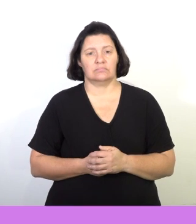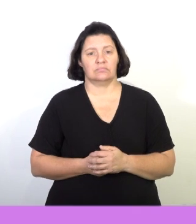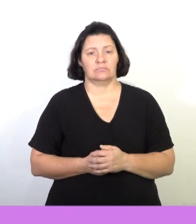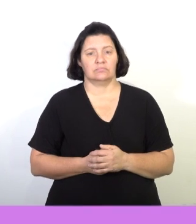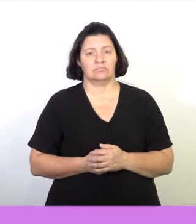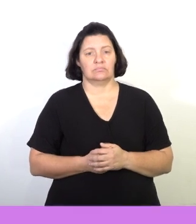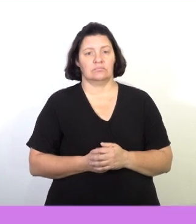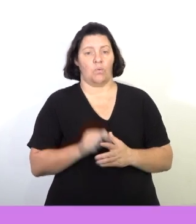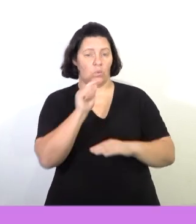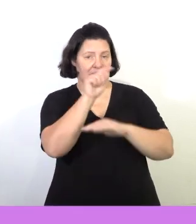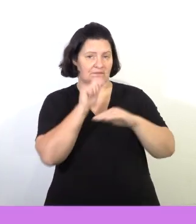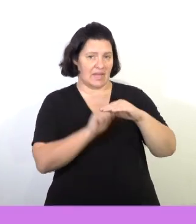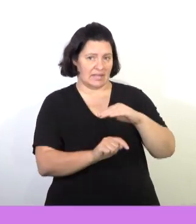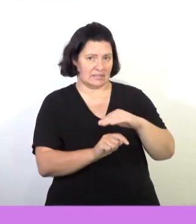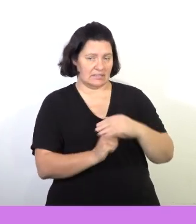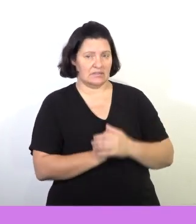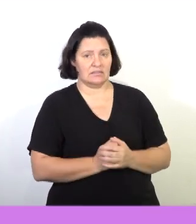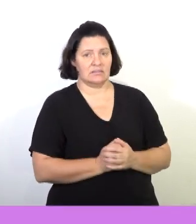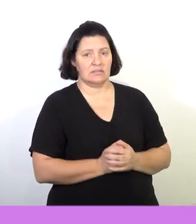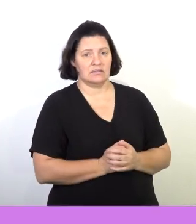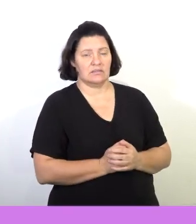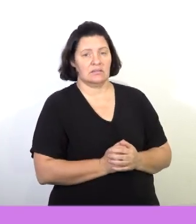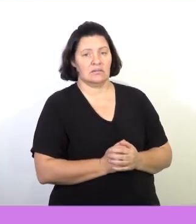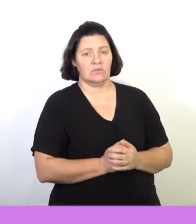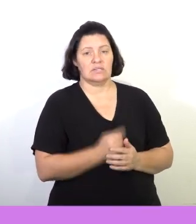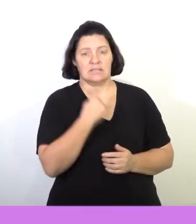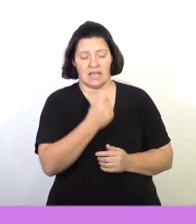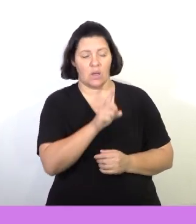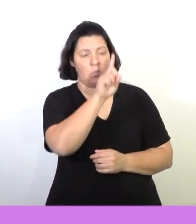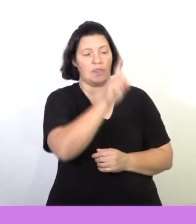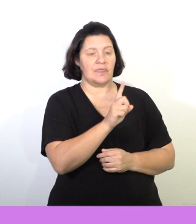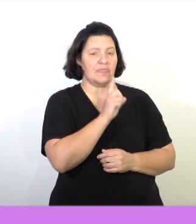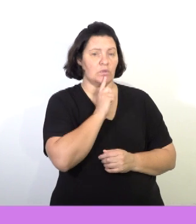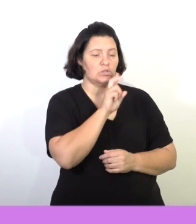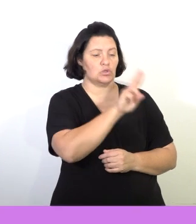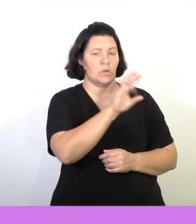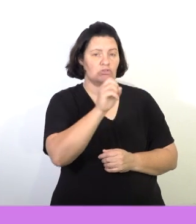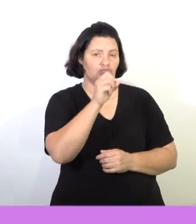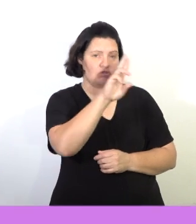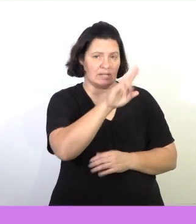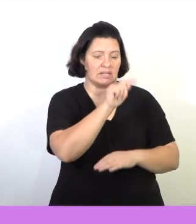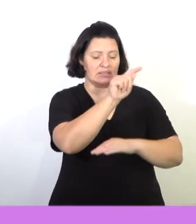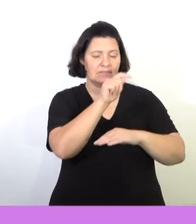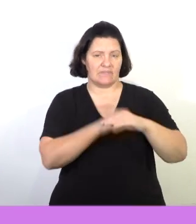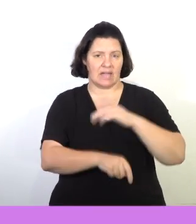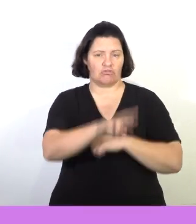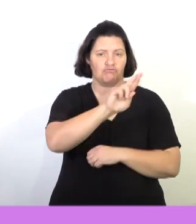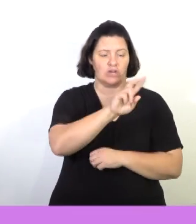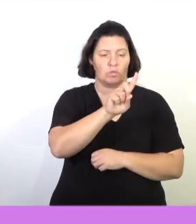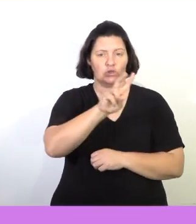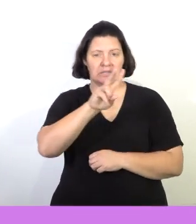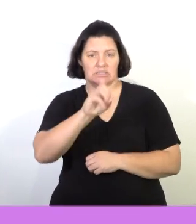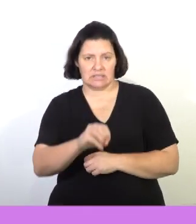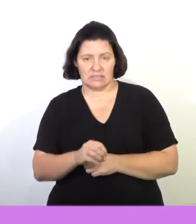So let's divide the 2. We then say 1,200 divided